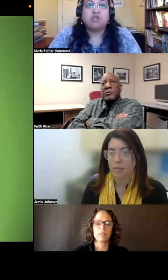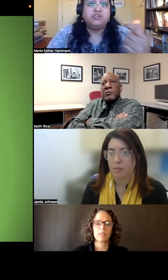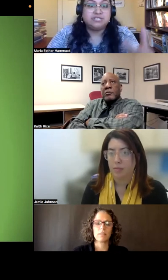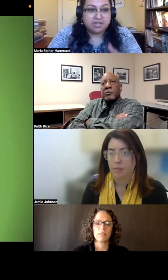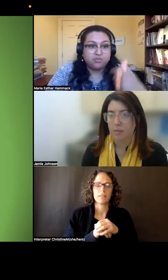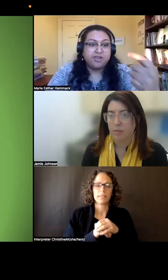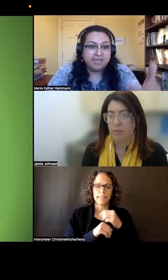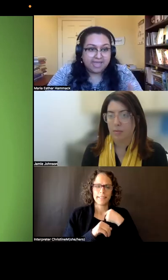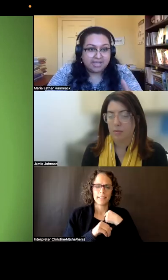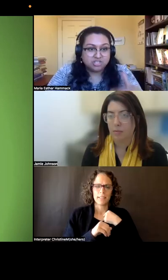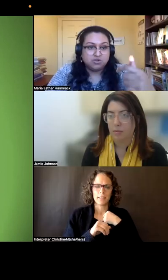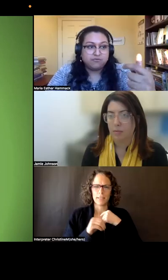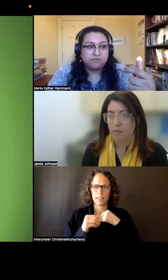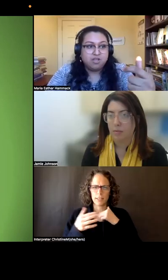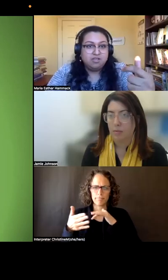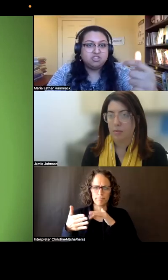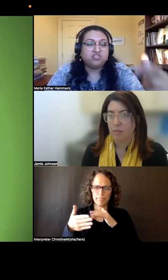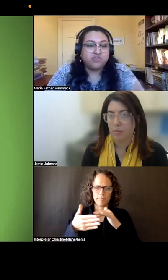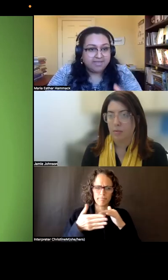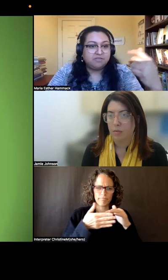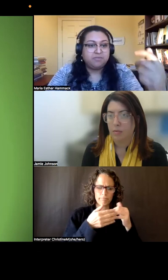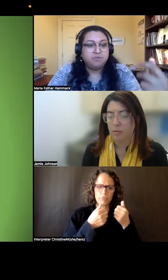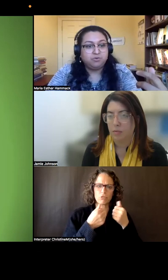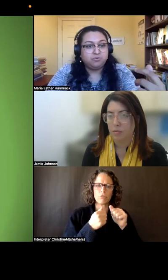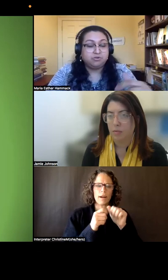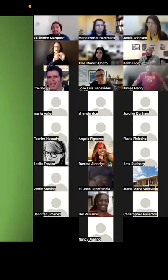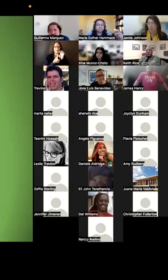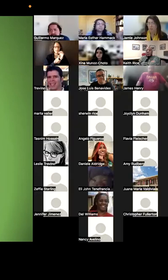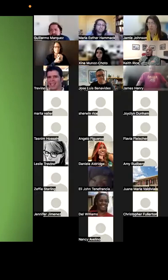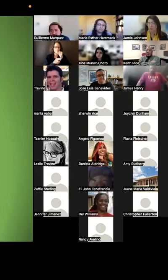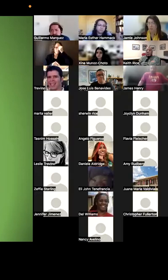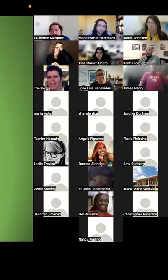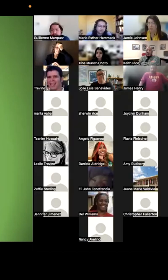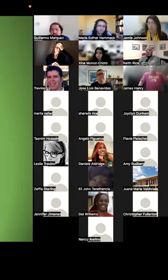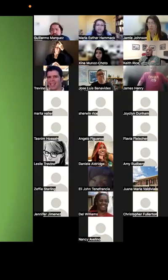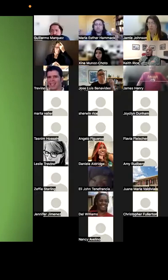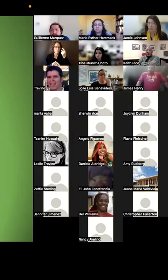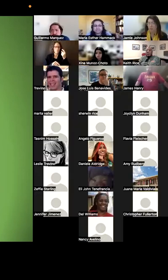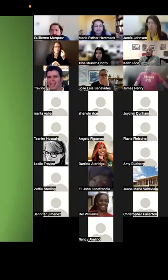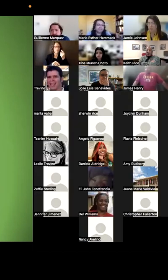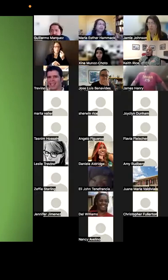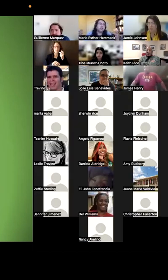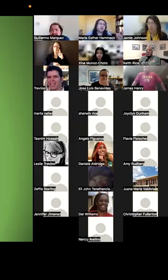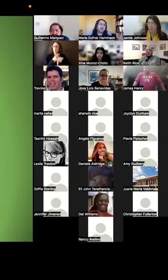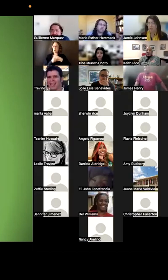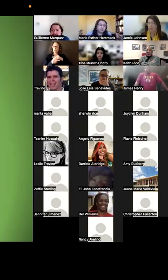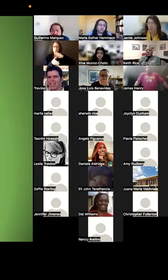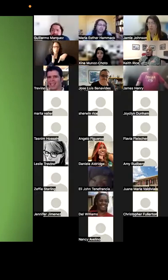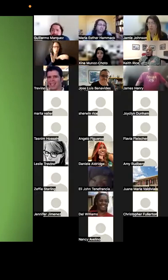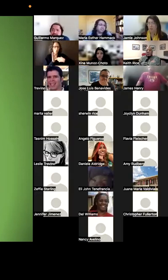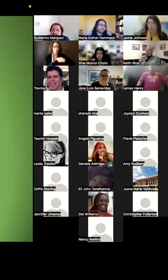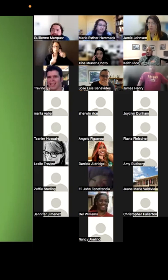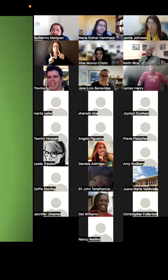better understand or better engage of the traits that people, or the spaces that people were filling, where they were settling, how they